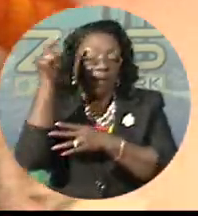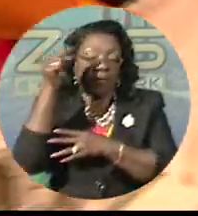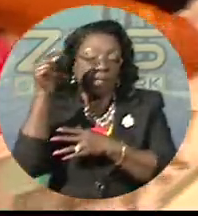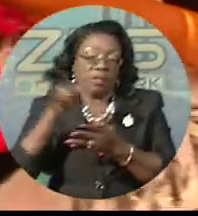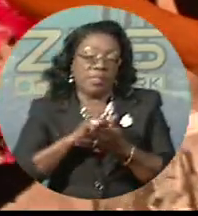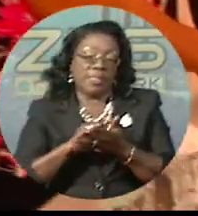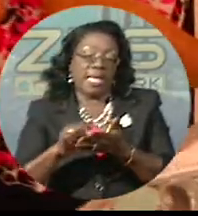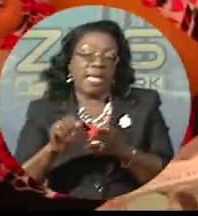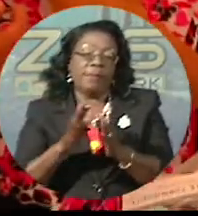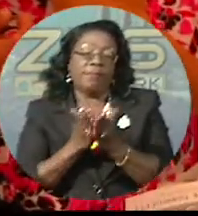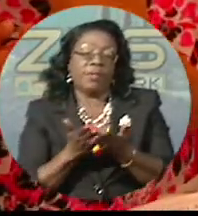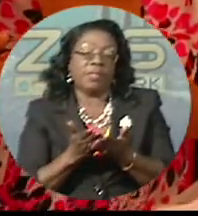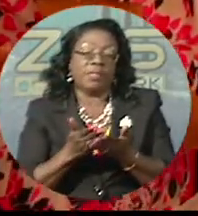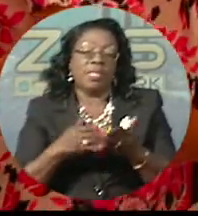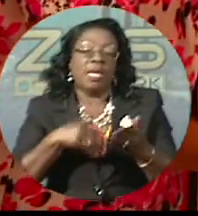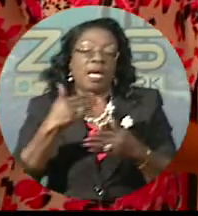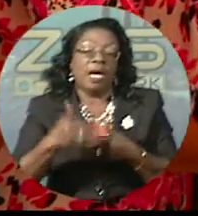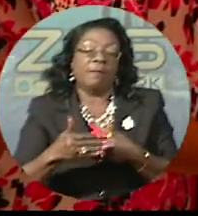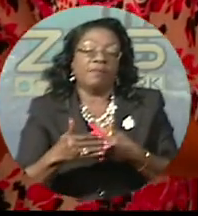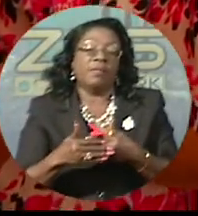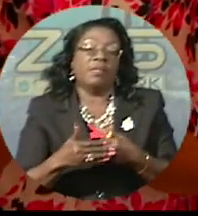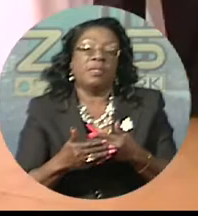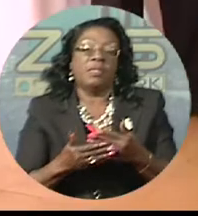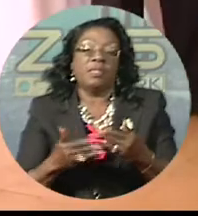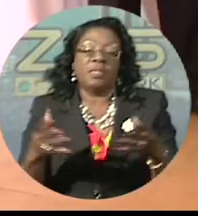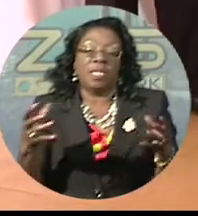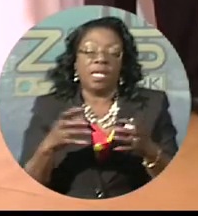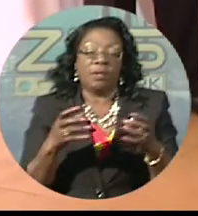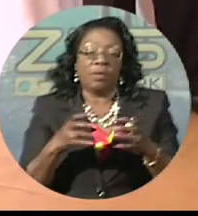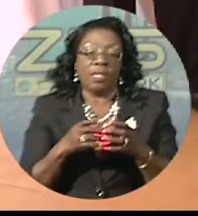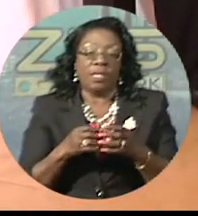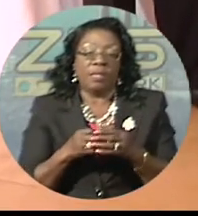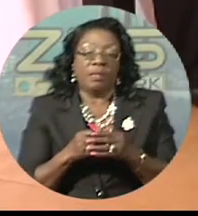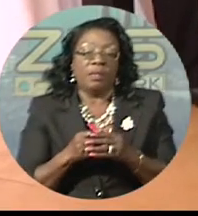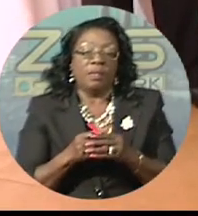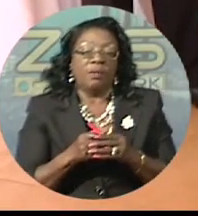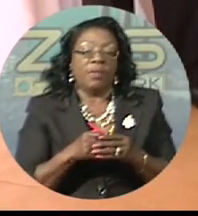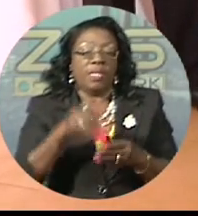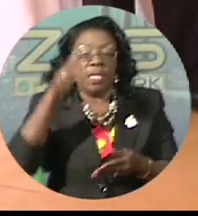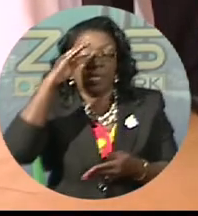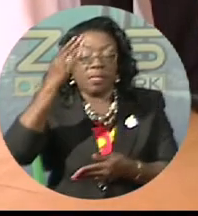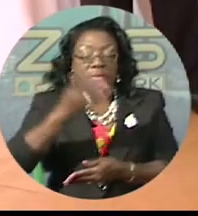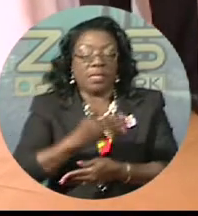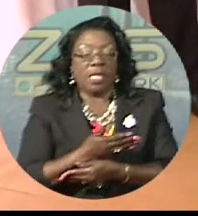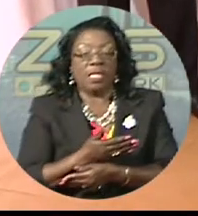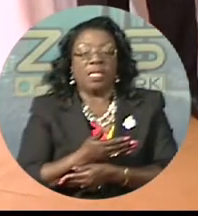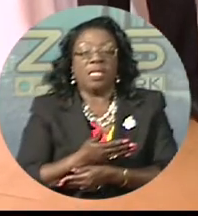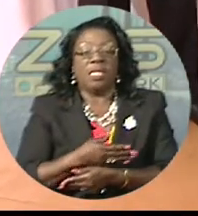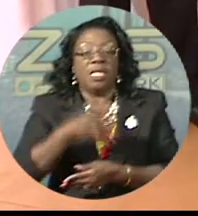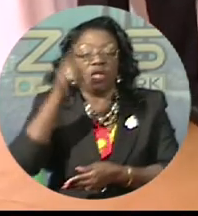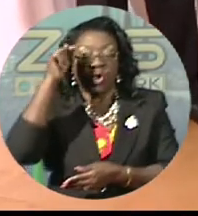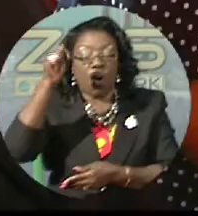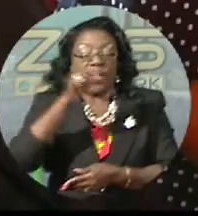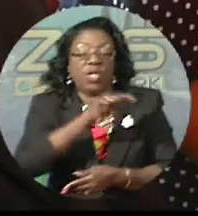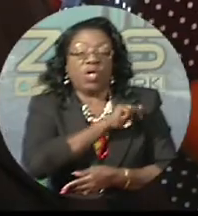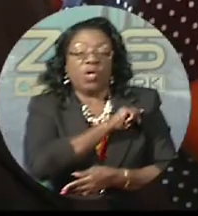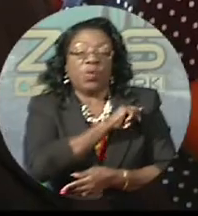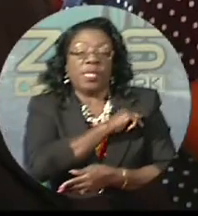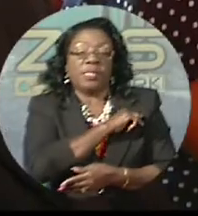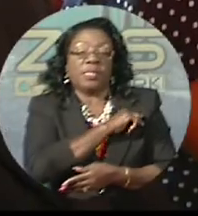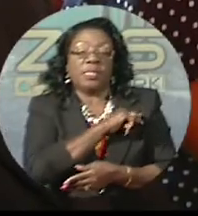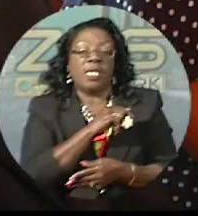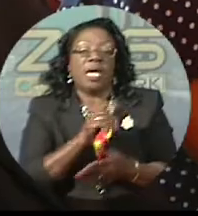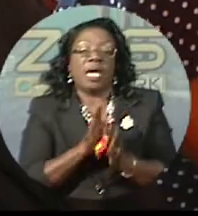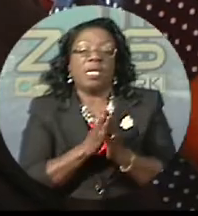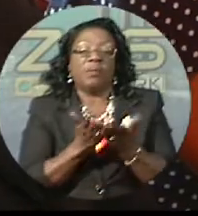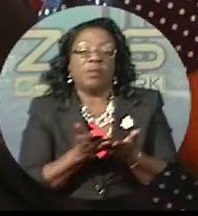signed copies of the book following a short ceremony, which also saw remarks from his son, former Free National Movement leader Tommy Turnquest, and the